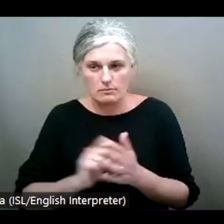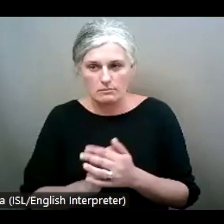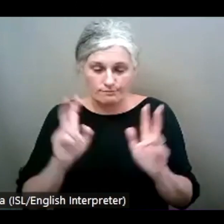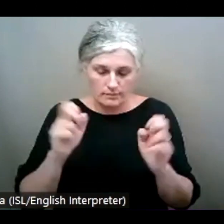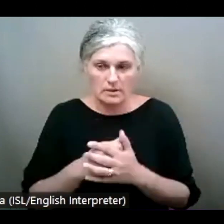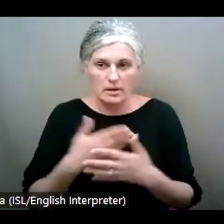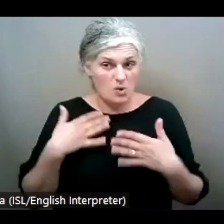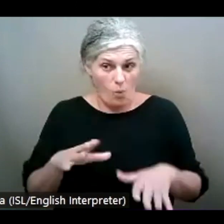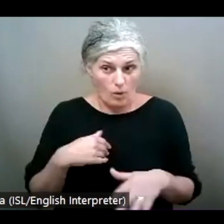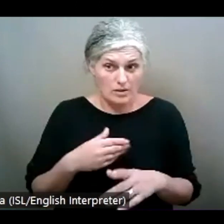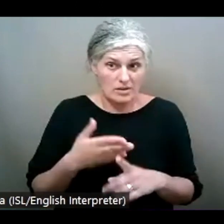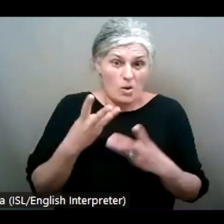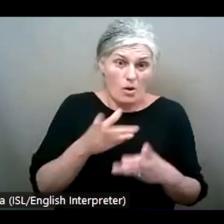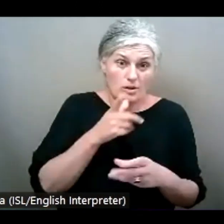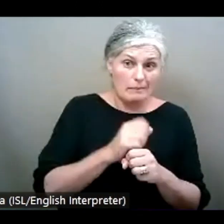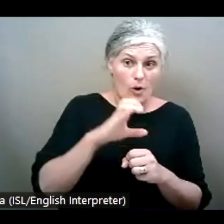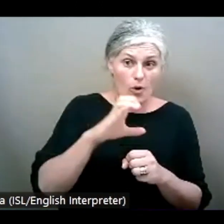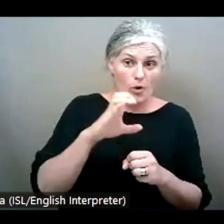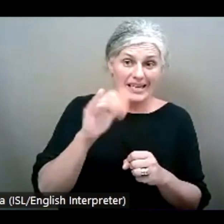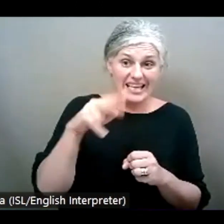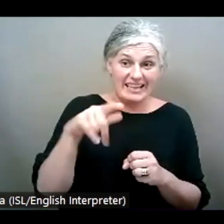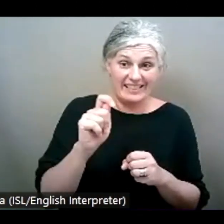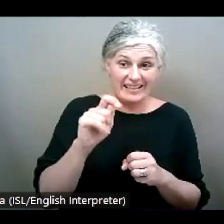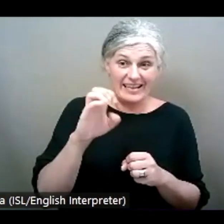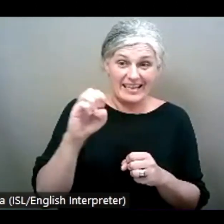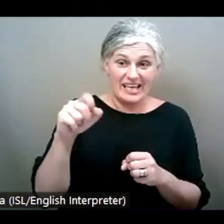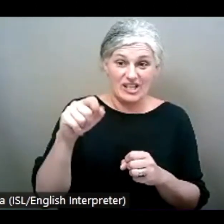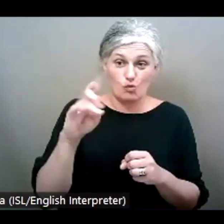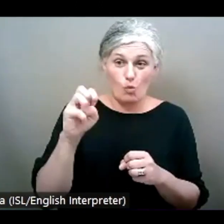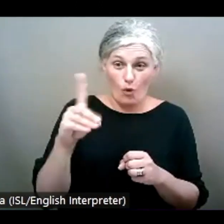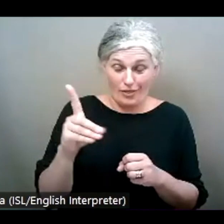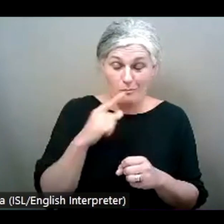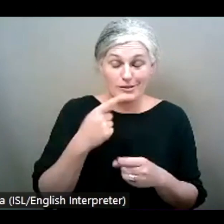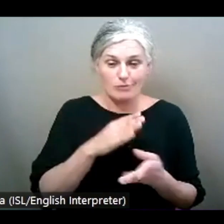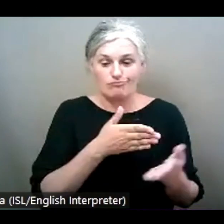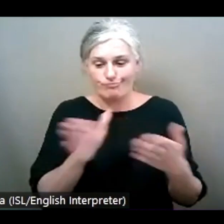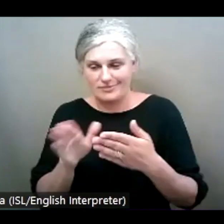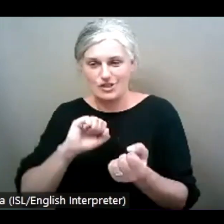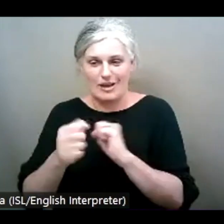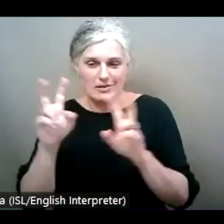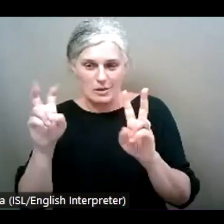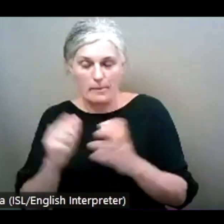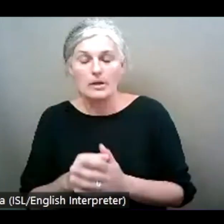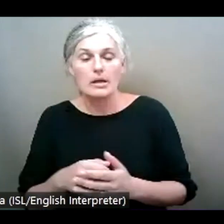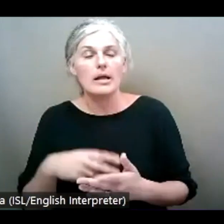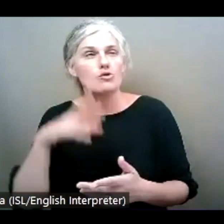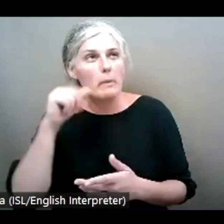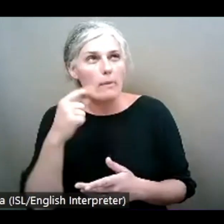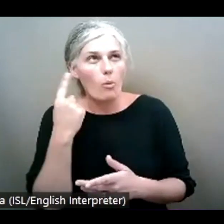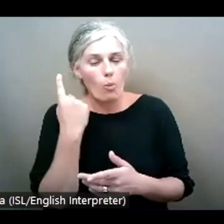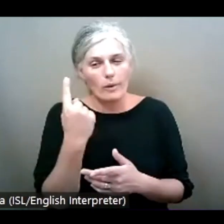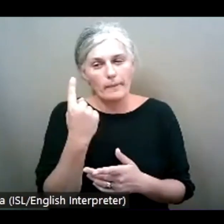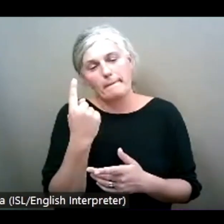I originally wanted to do it about Clint Eastwood, but I said I'll do this instead. And I remember one of